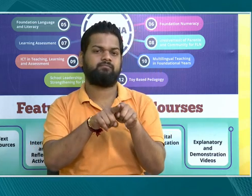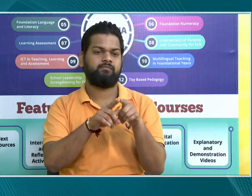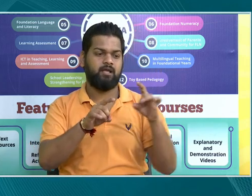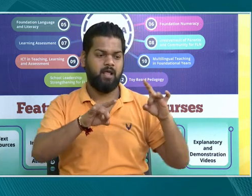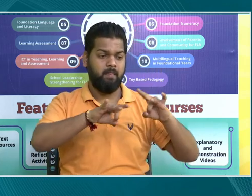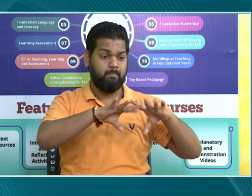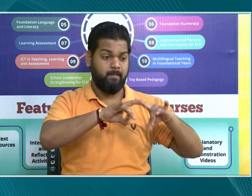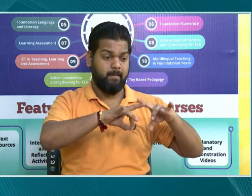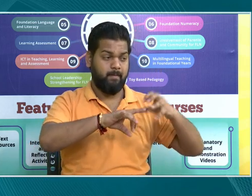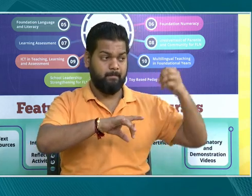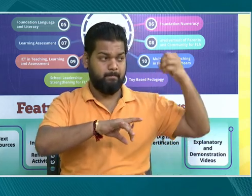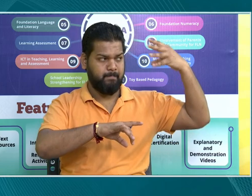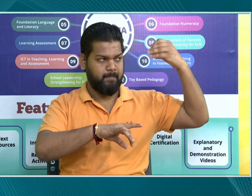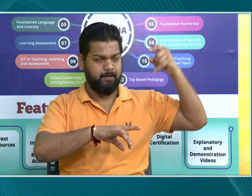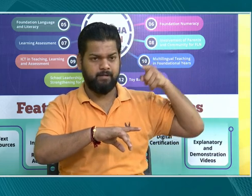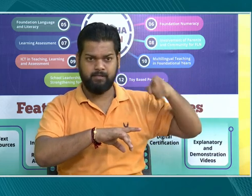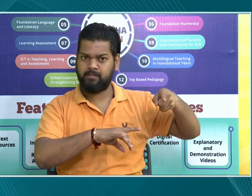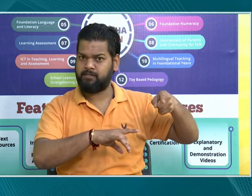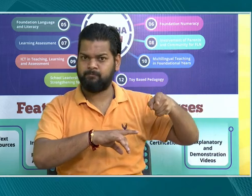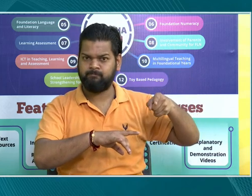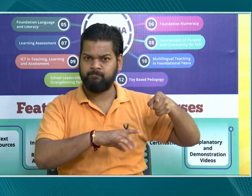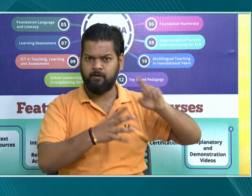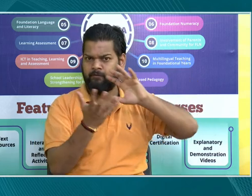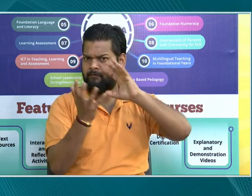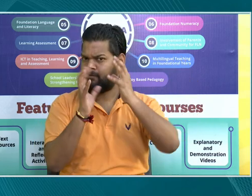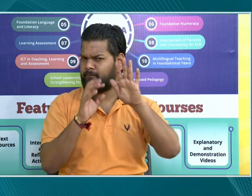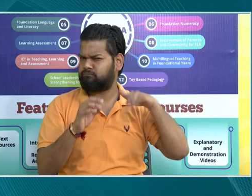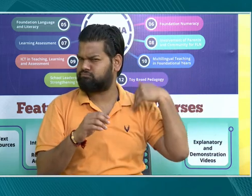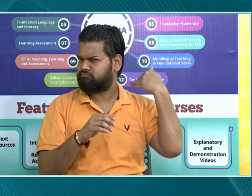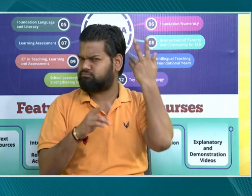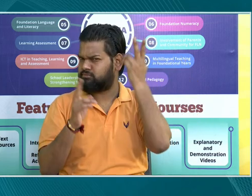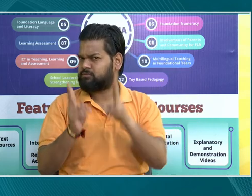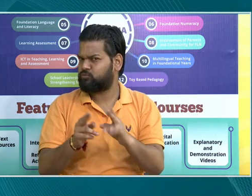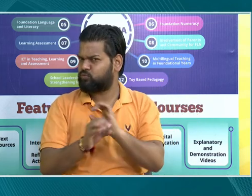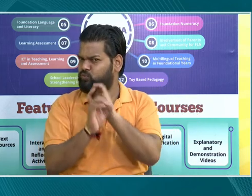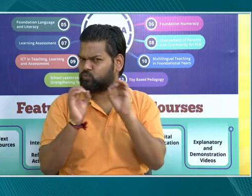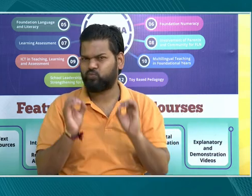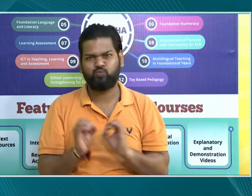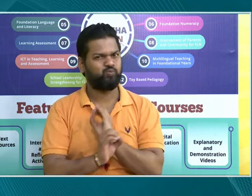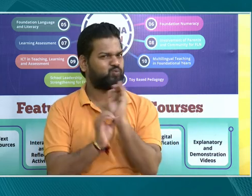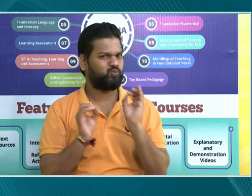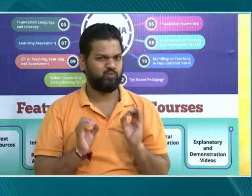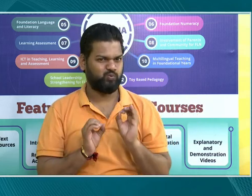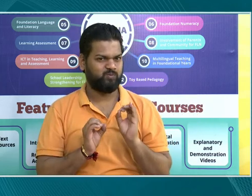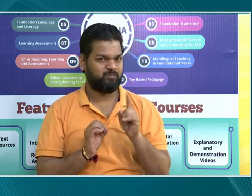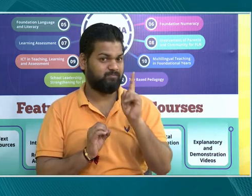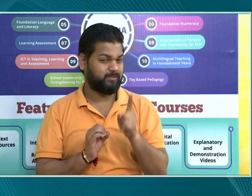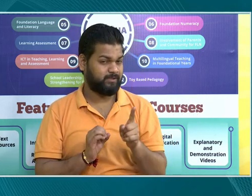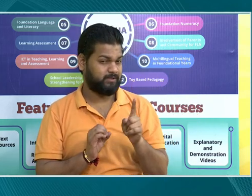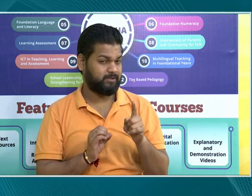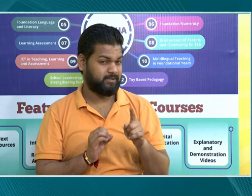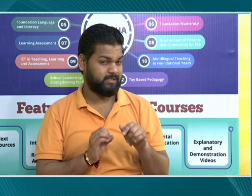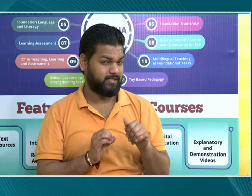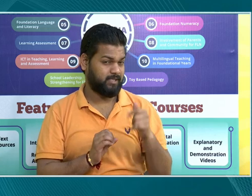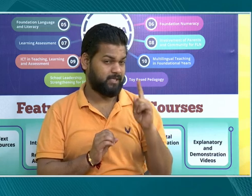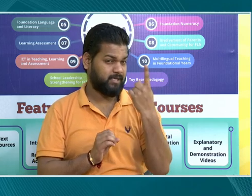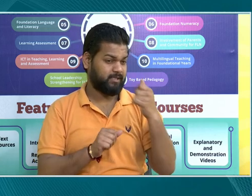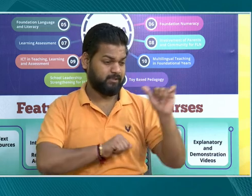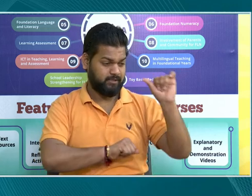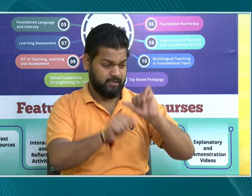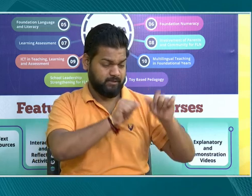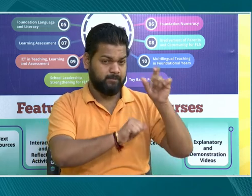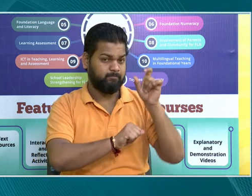electricity, bulb. Bulb was never there, but a scientist invented